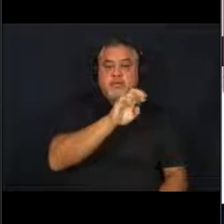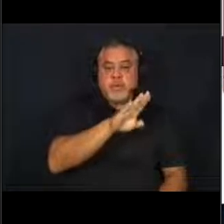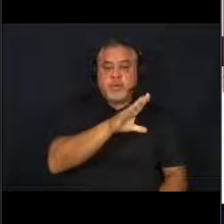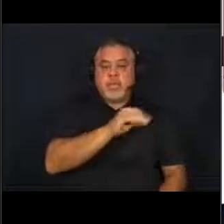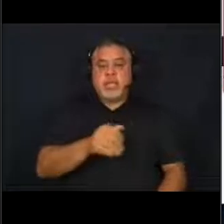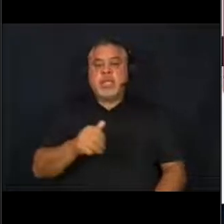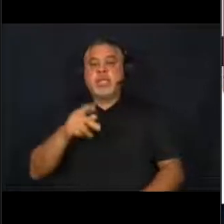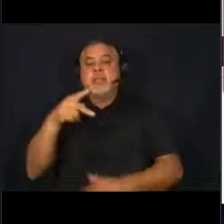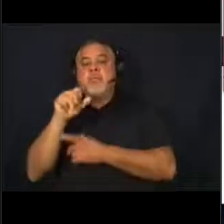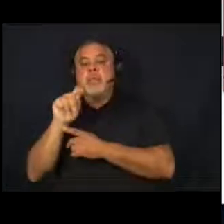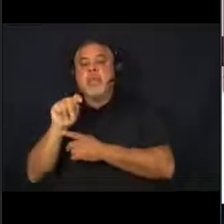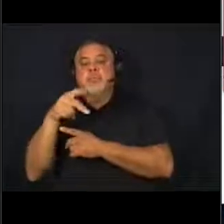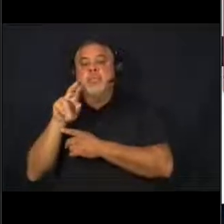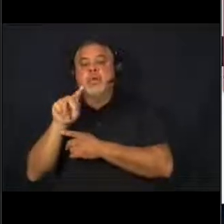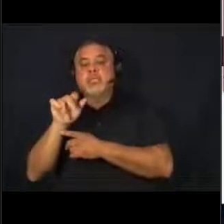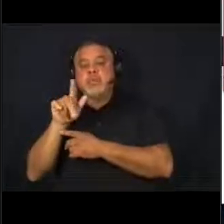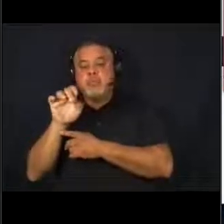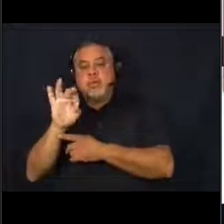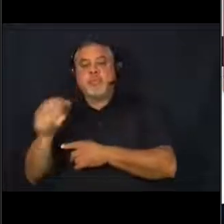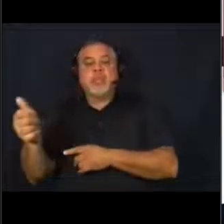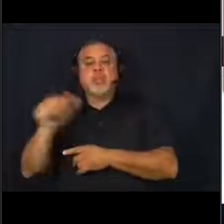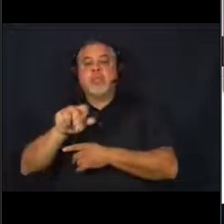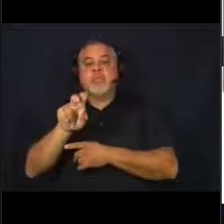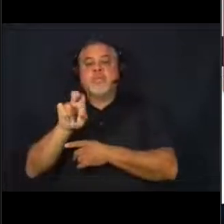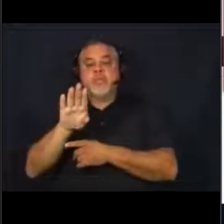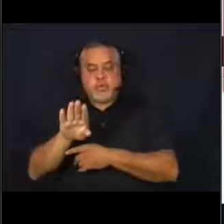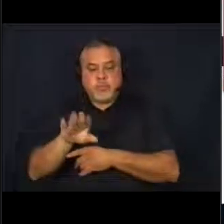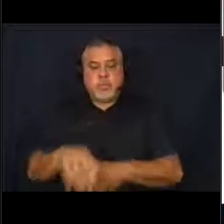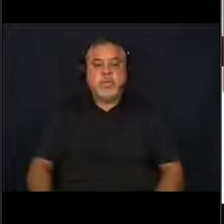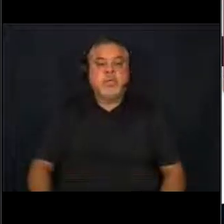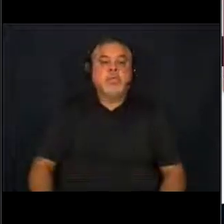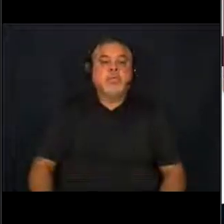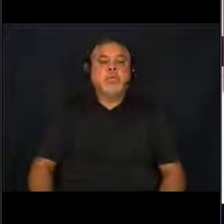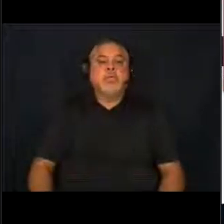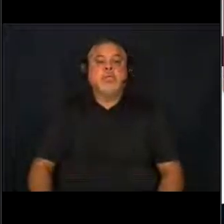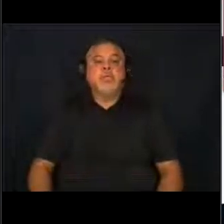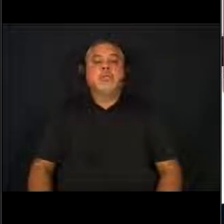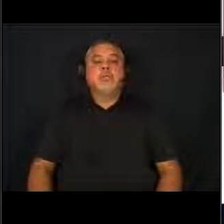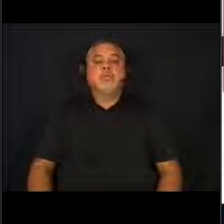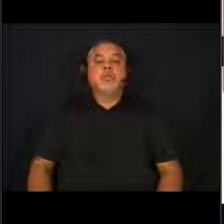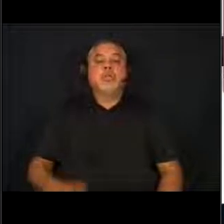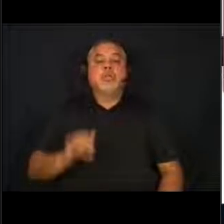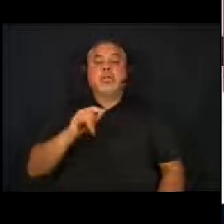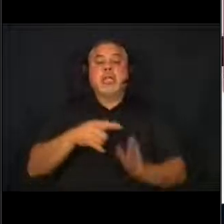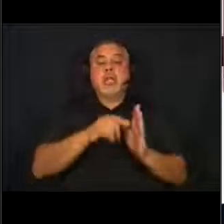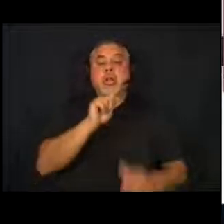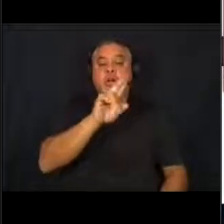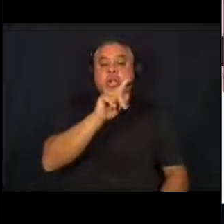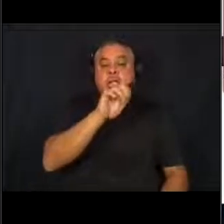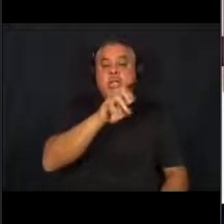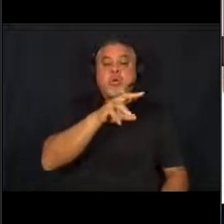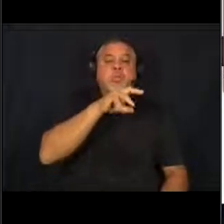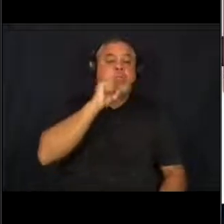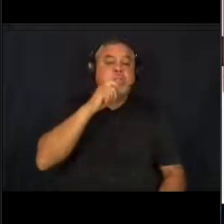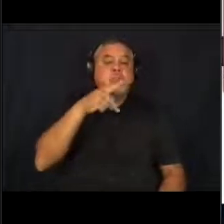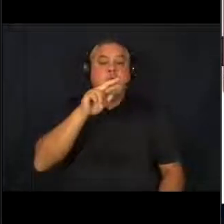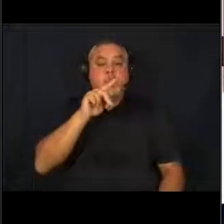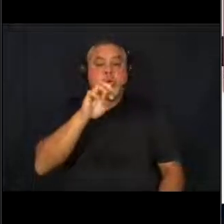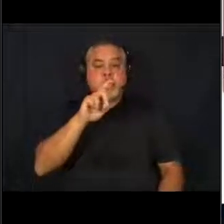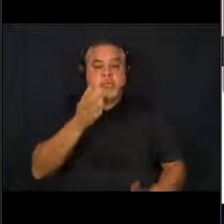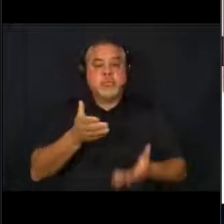of another verb. So let's look at our Arlene example again. Arlene was promoted by her